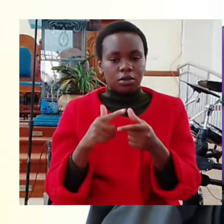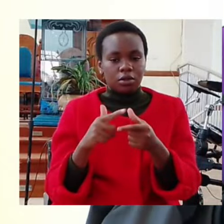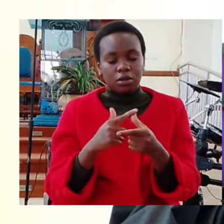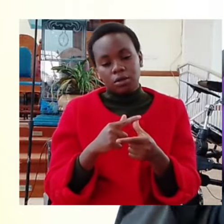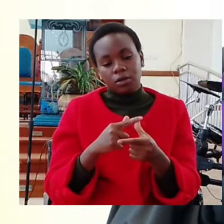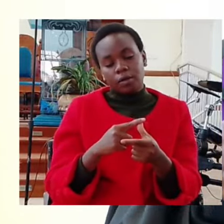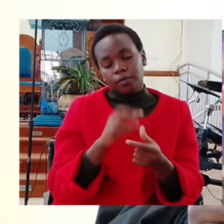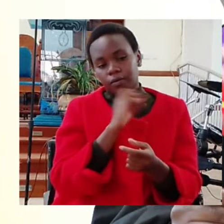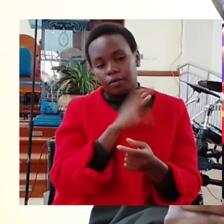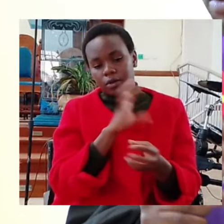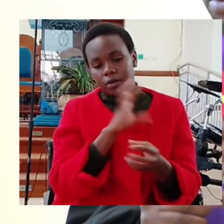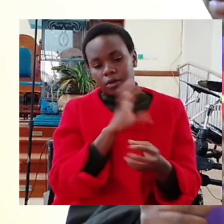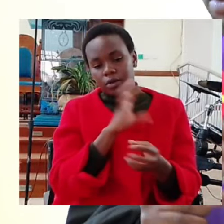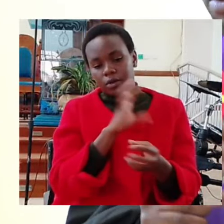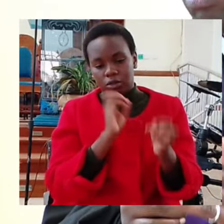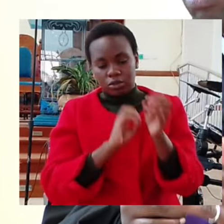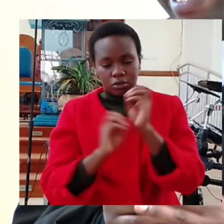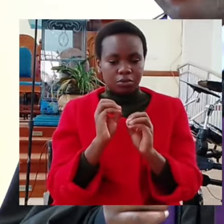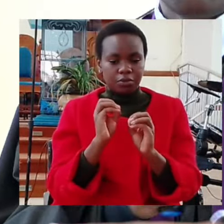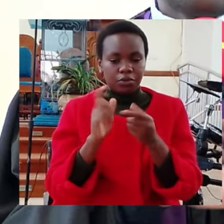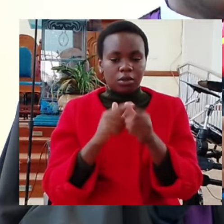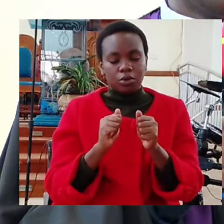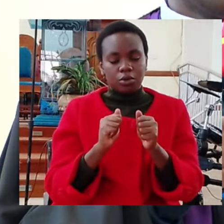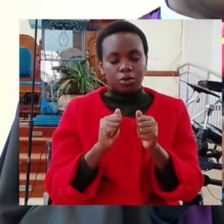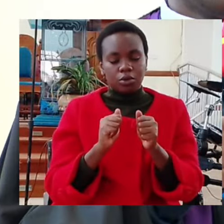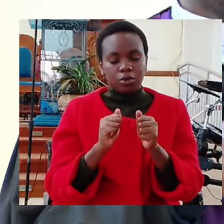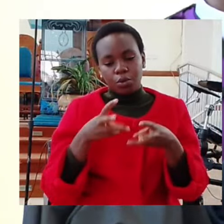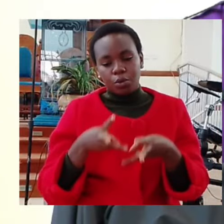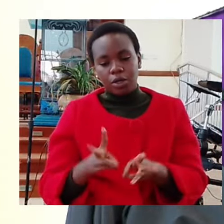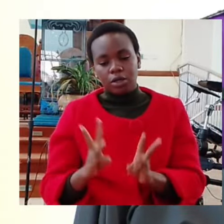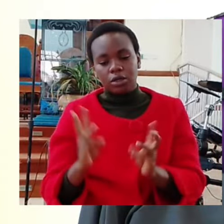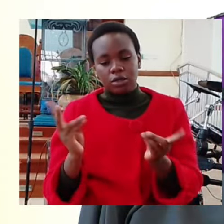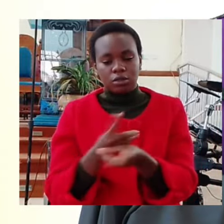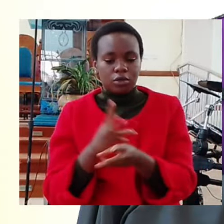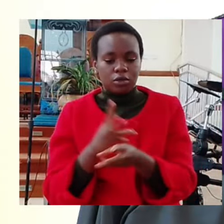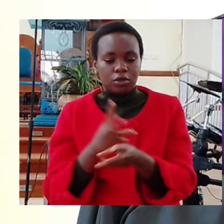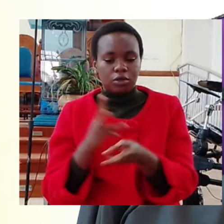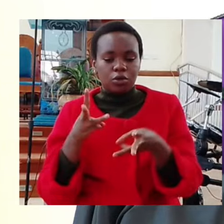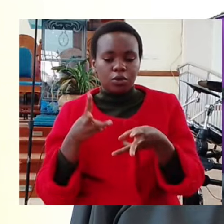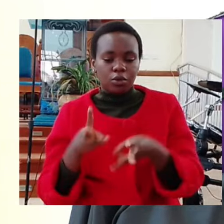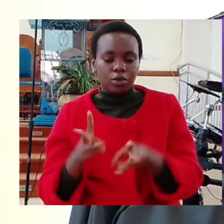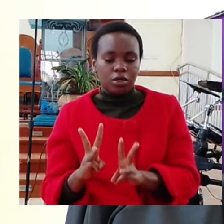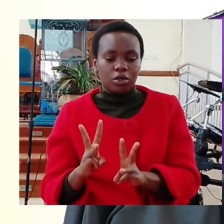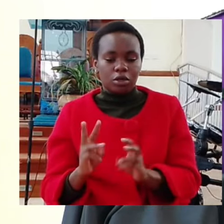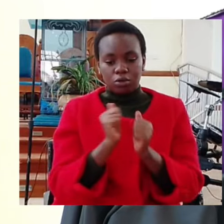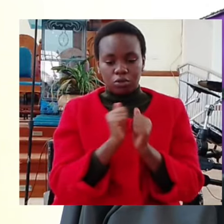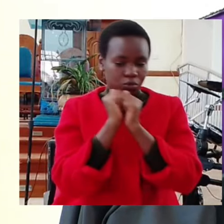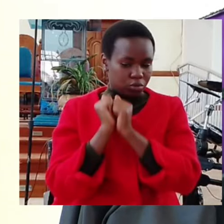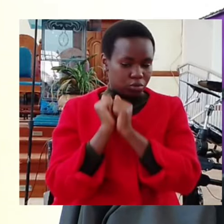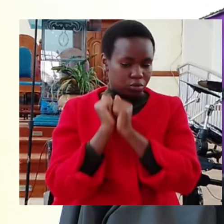them. Mwere onoke hukure la mokuruwe wage kuo, muadhani yaleha mwenawe.